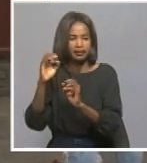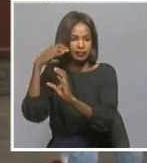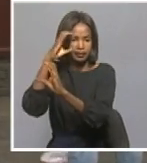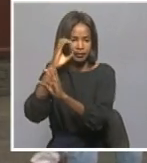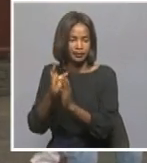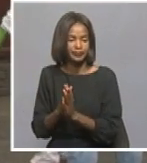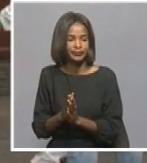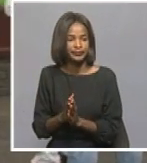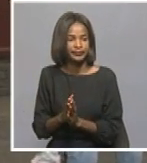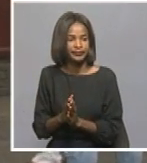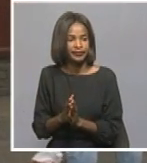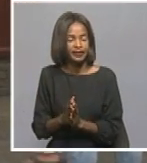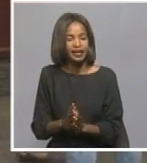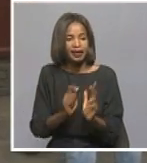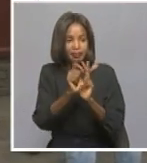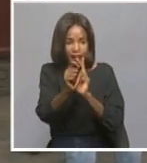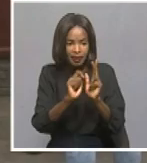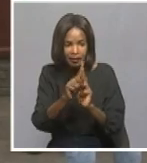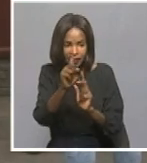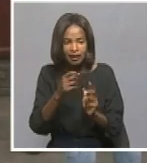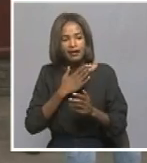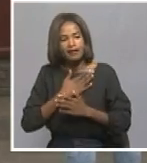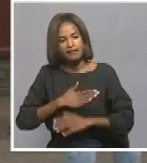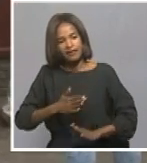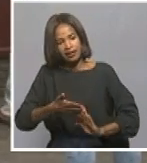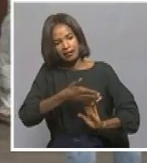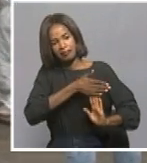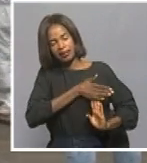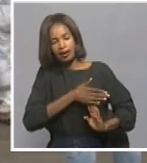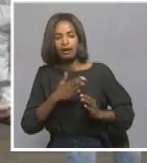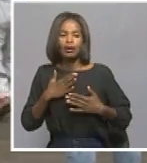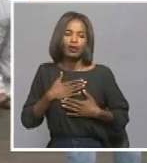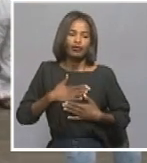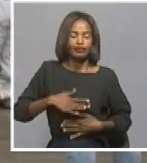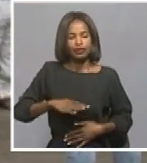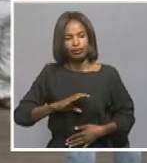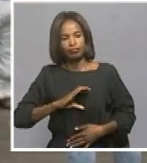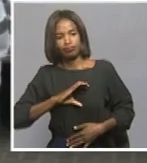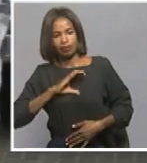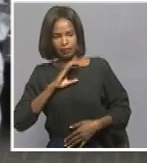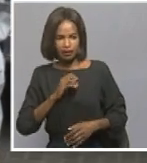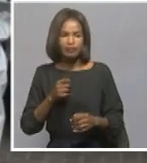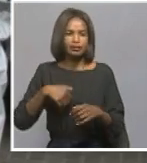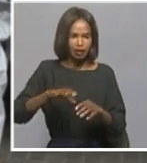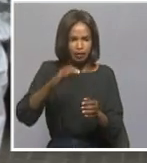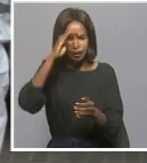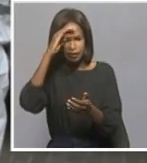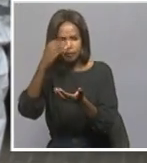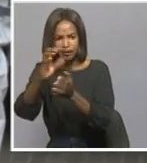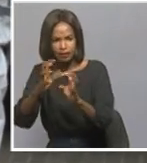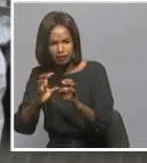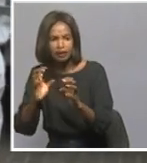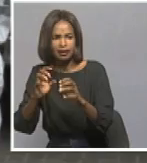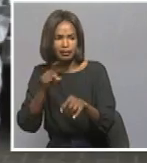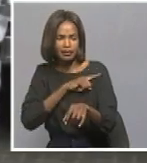Journalists spoken to by the NBC say they feel safer and more motivated to execute their duties given the donation of